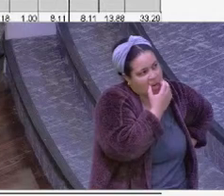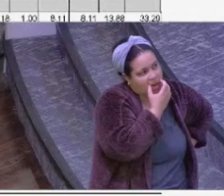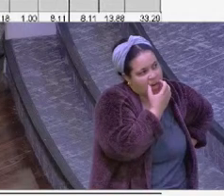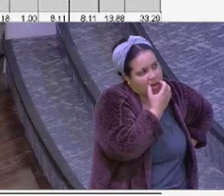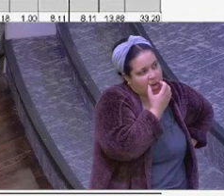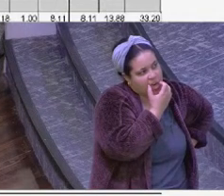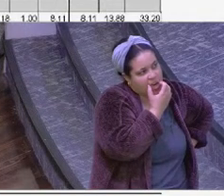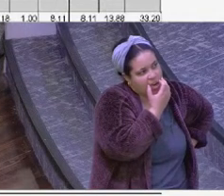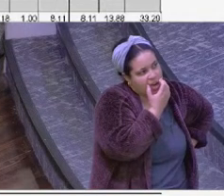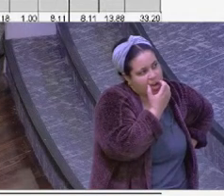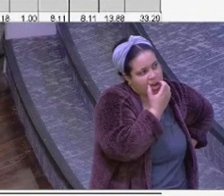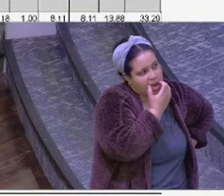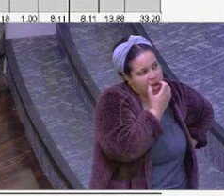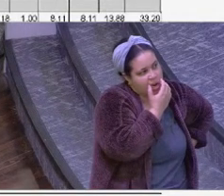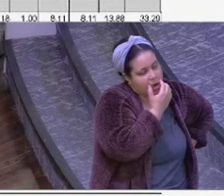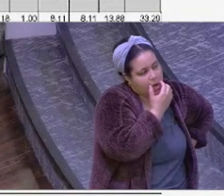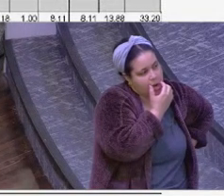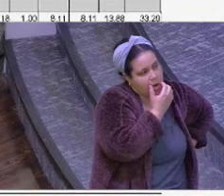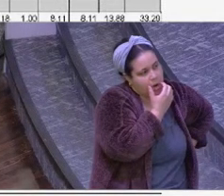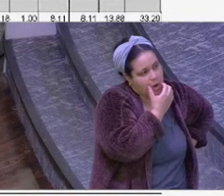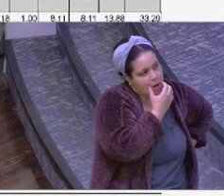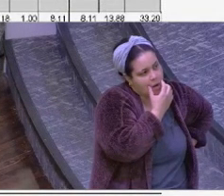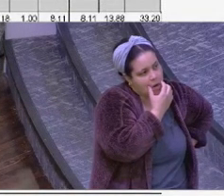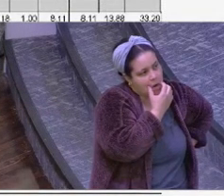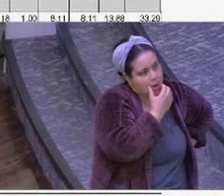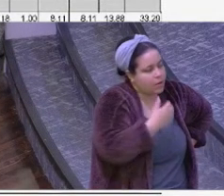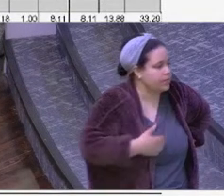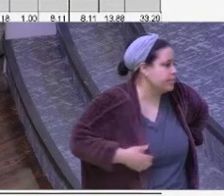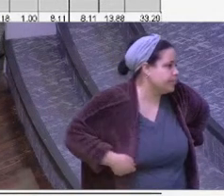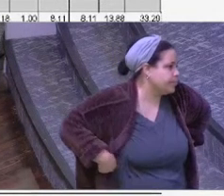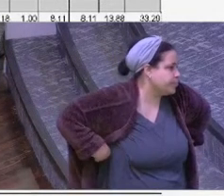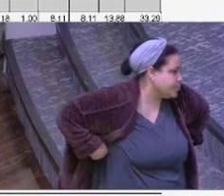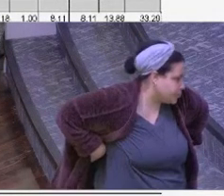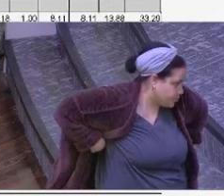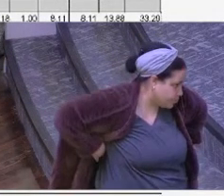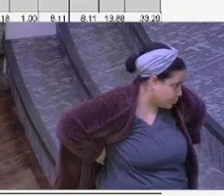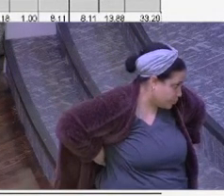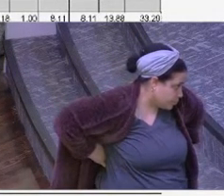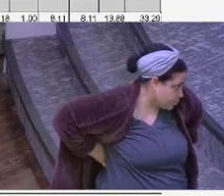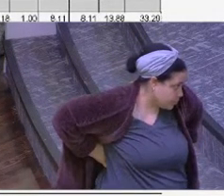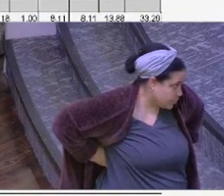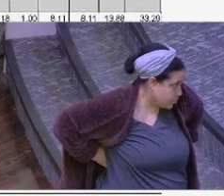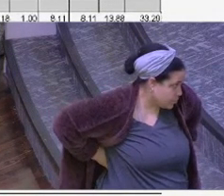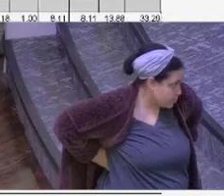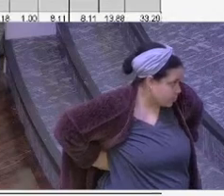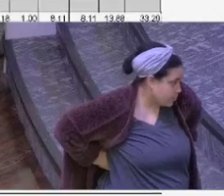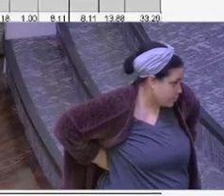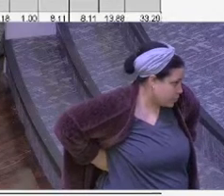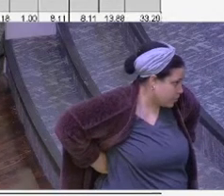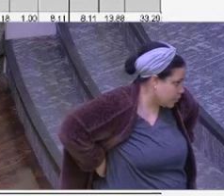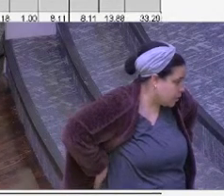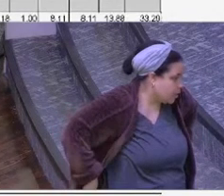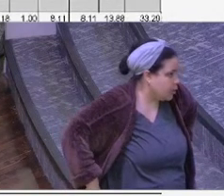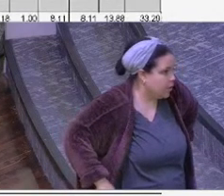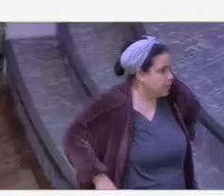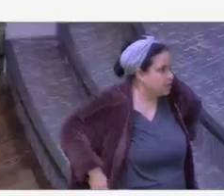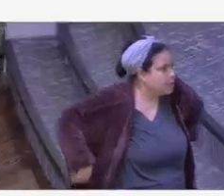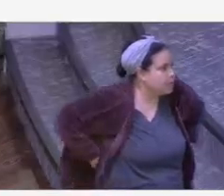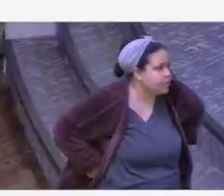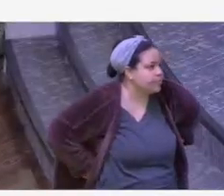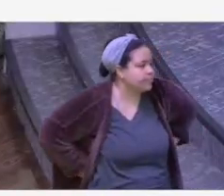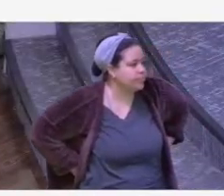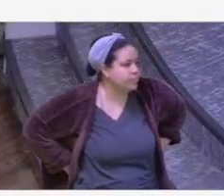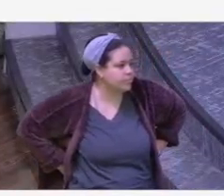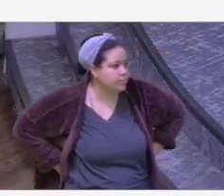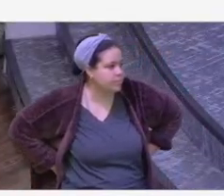Fayette County Public Schools need $128 million for these costs, this is not the amount the district will receive. To understand why,